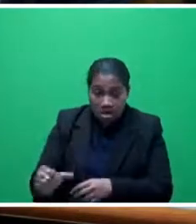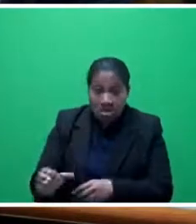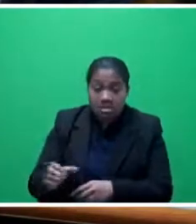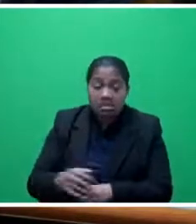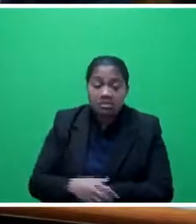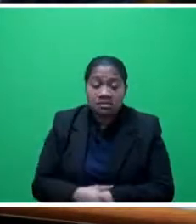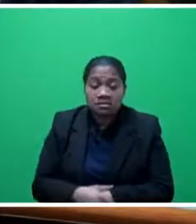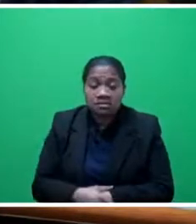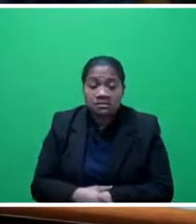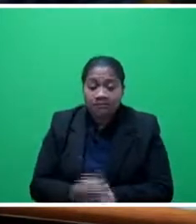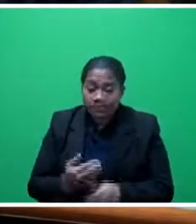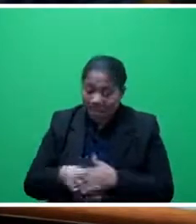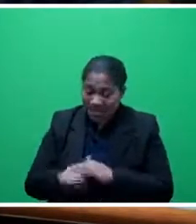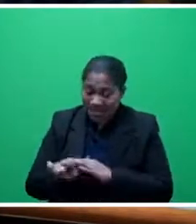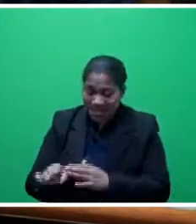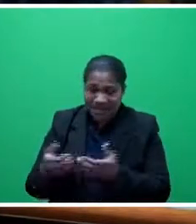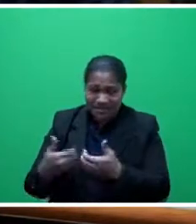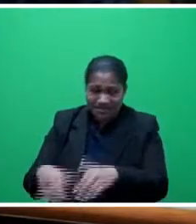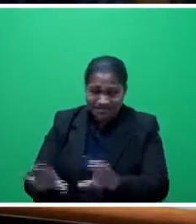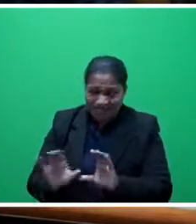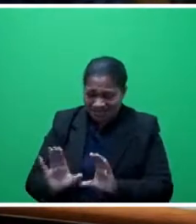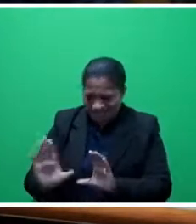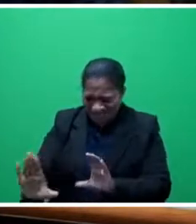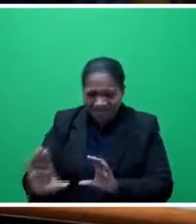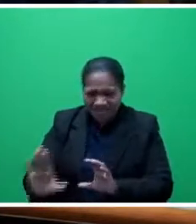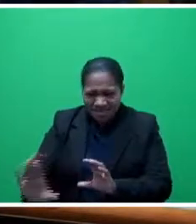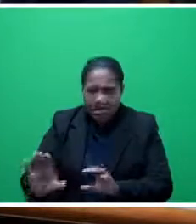in the municipal councils